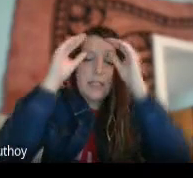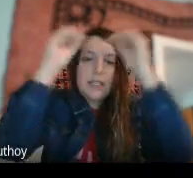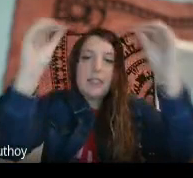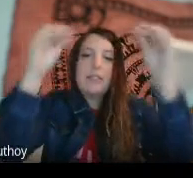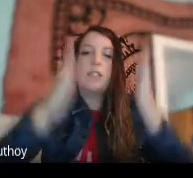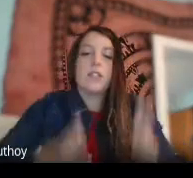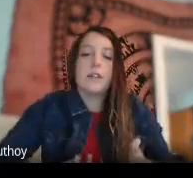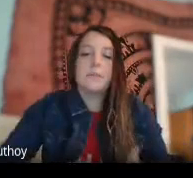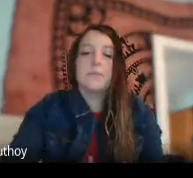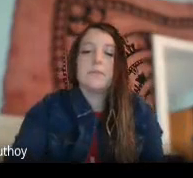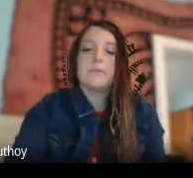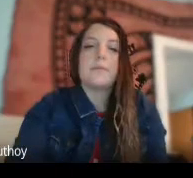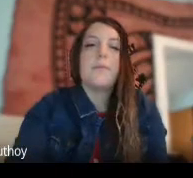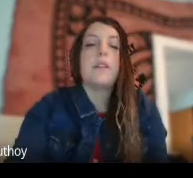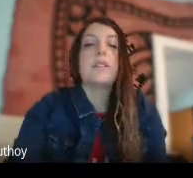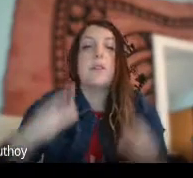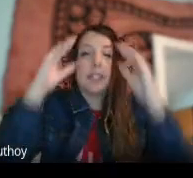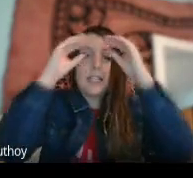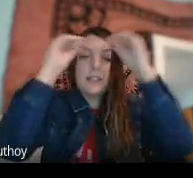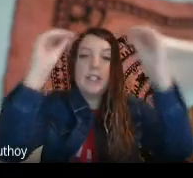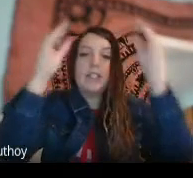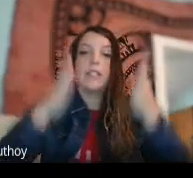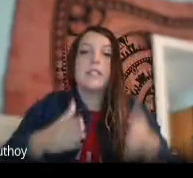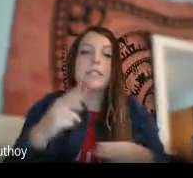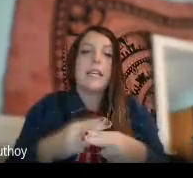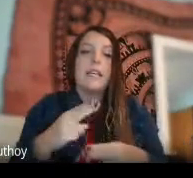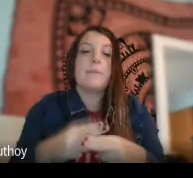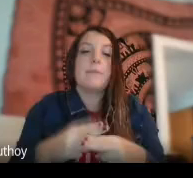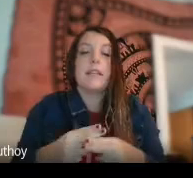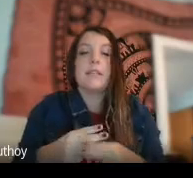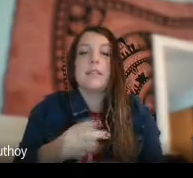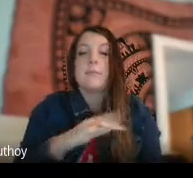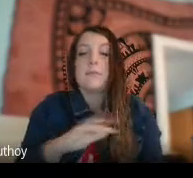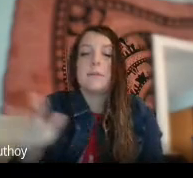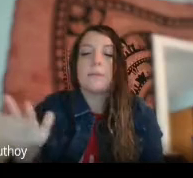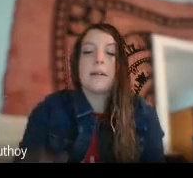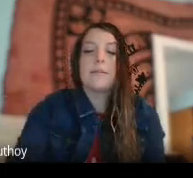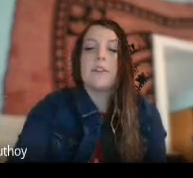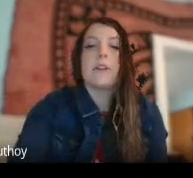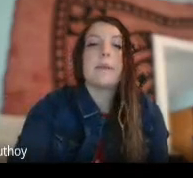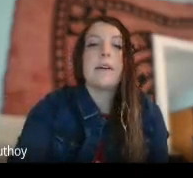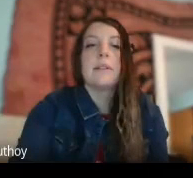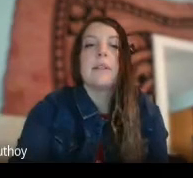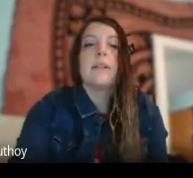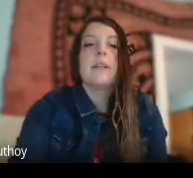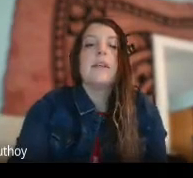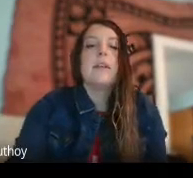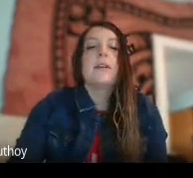it. Teacher. So you can say your teacher's name is blah, blah, blah, finger